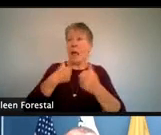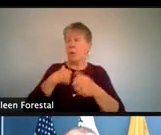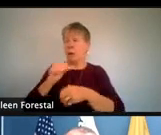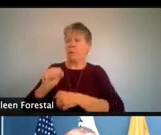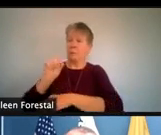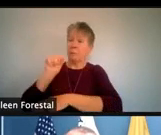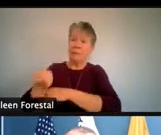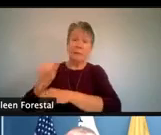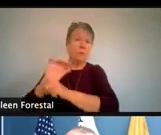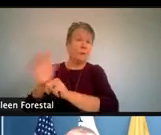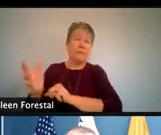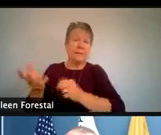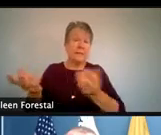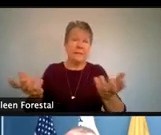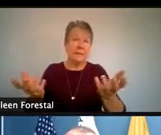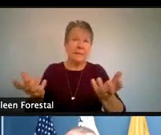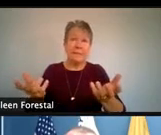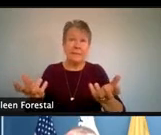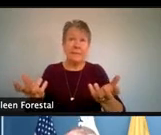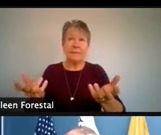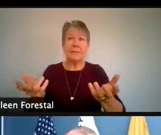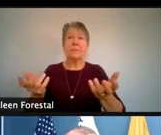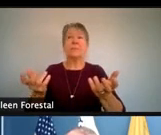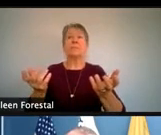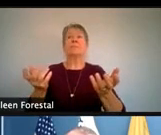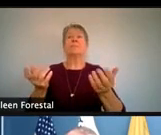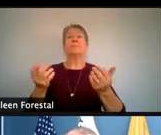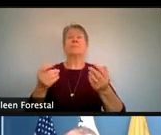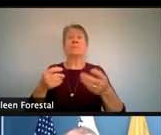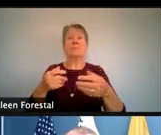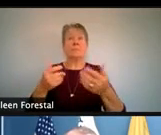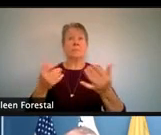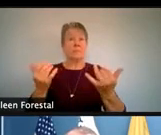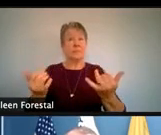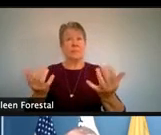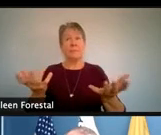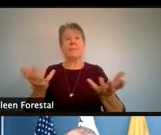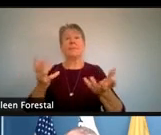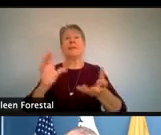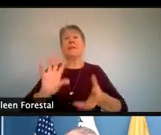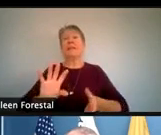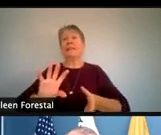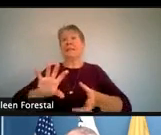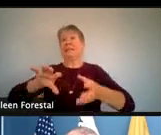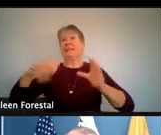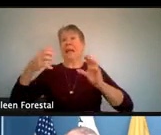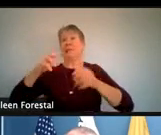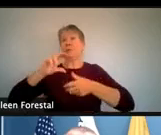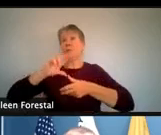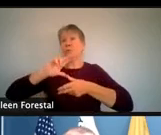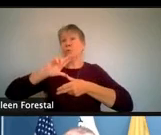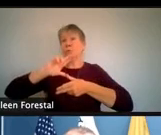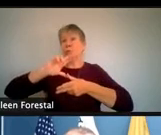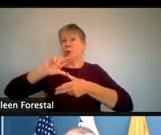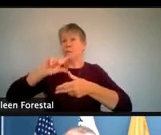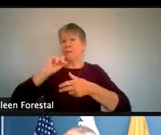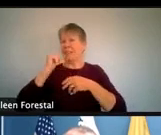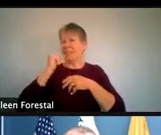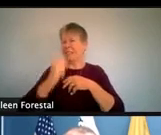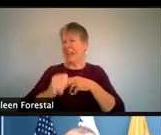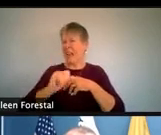because these things take time. And when we do have an update, I promise you we'll get to you. Paramount, would you agree with that there's no update